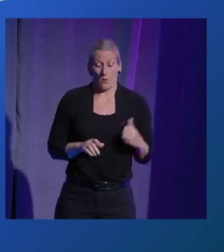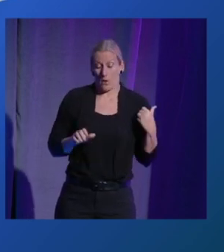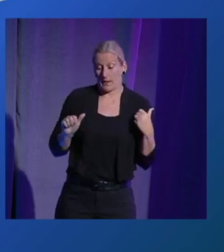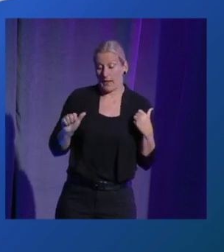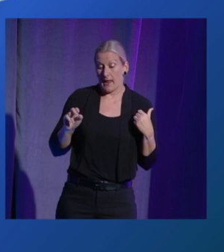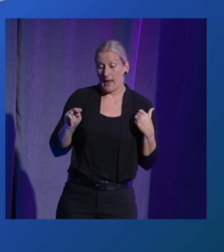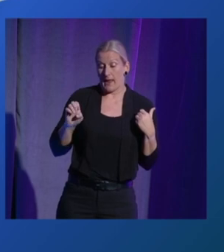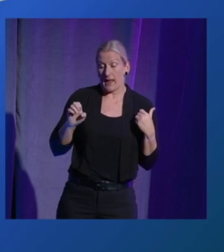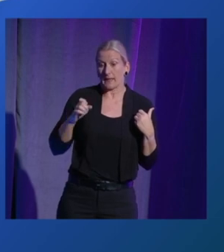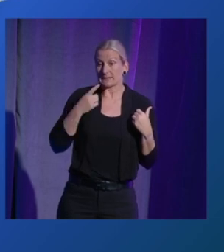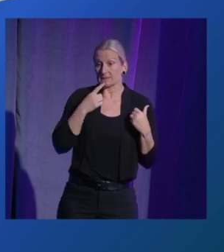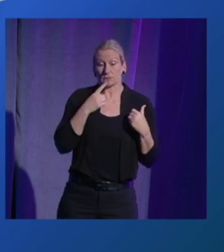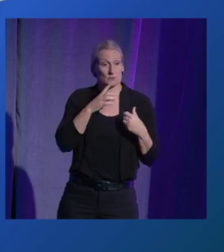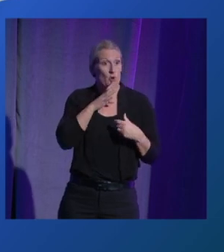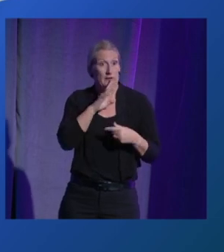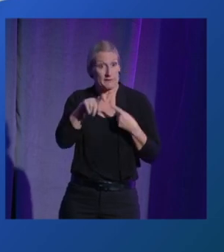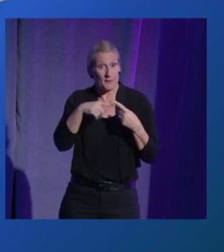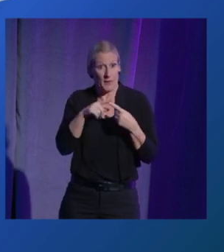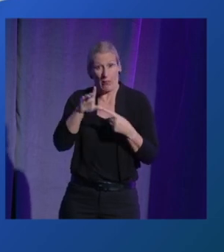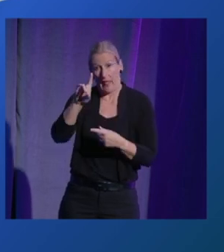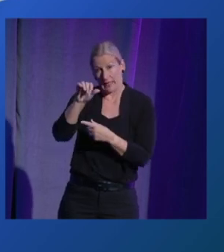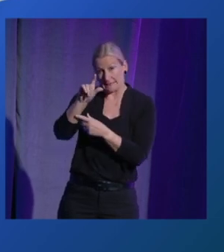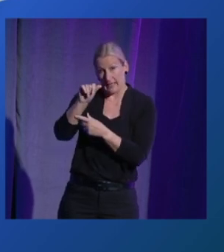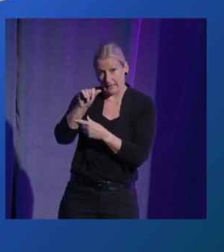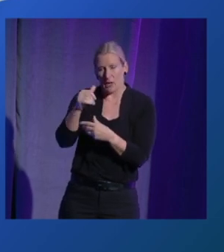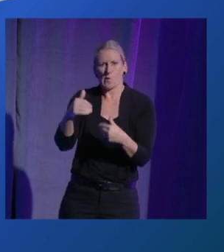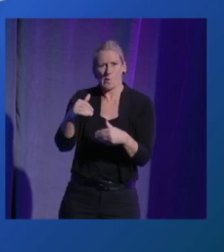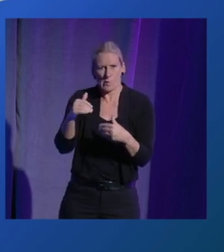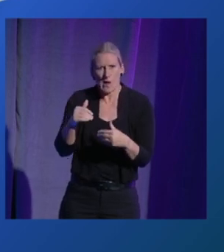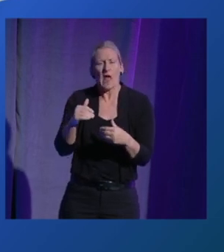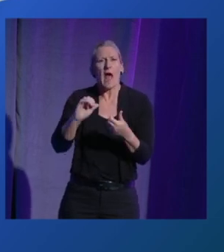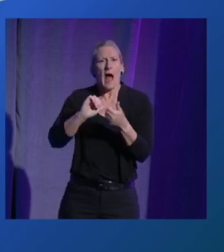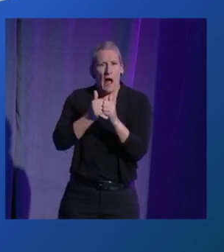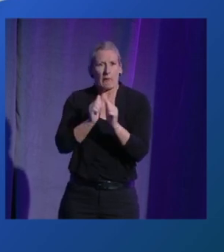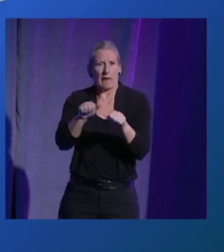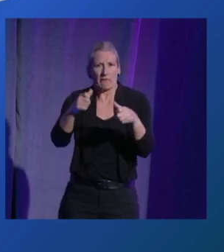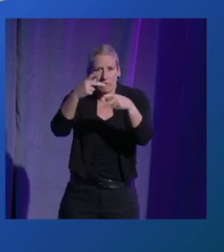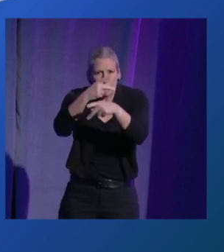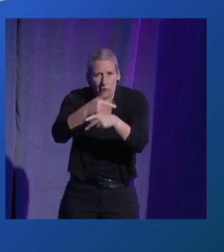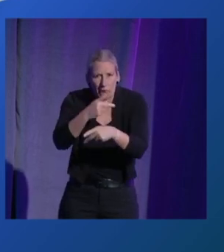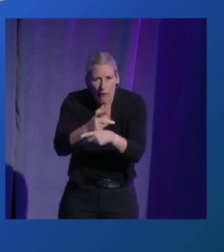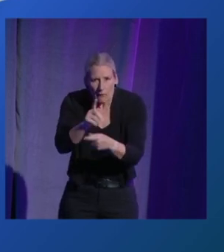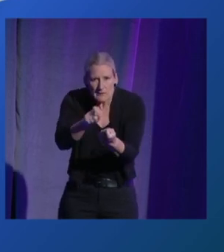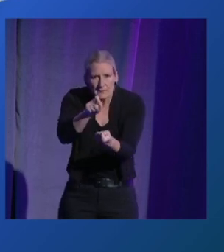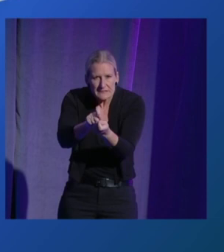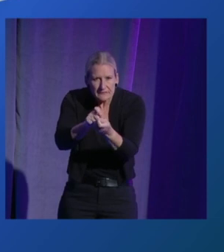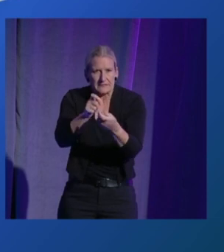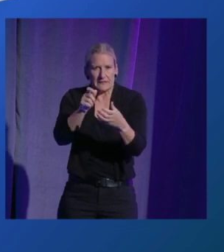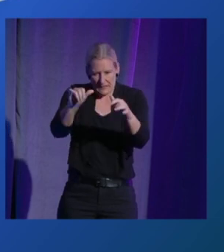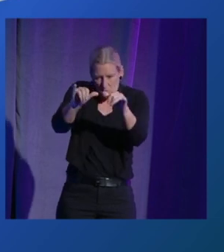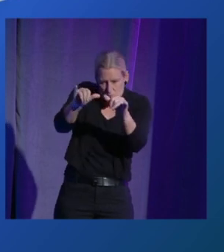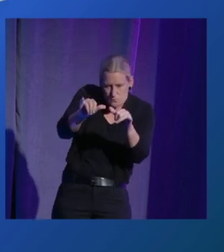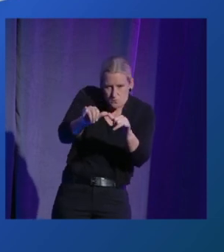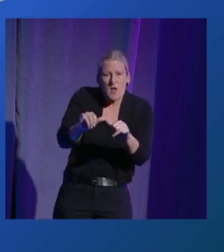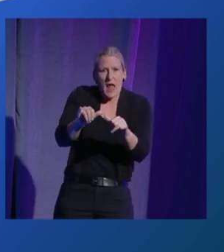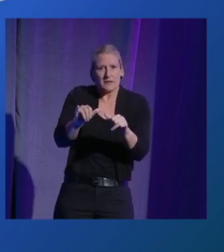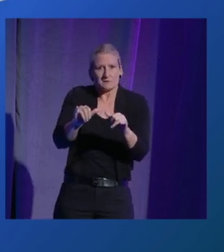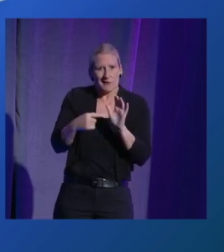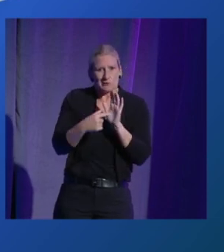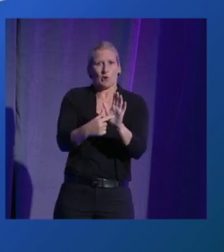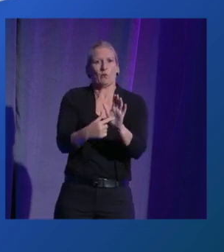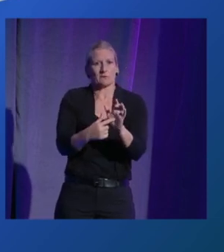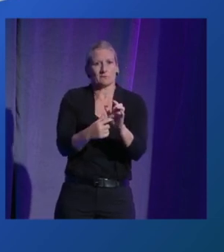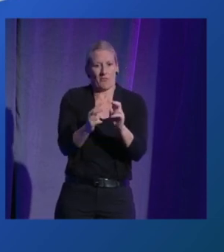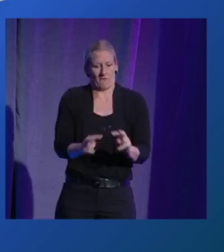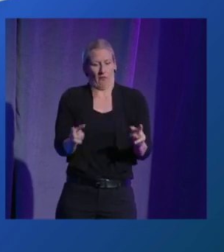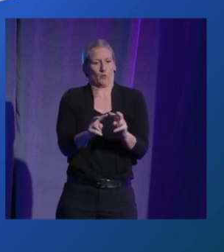are is is a huge part of um I'll say quantifying uh that and and putting values to that with with customers